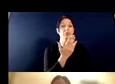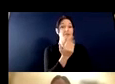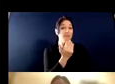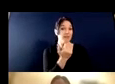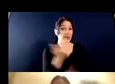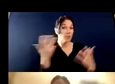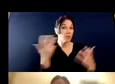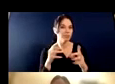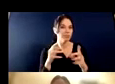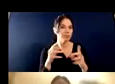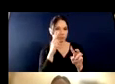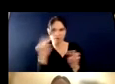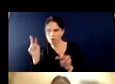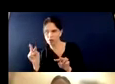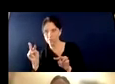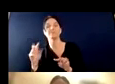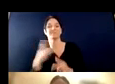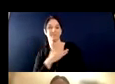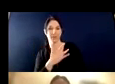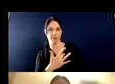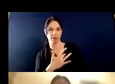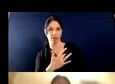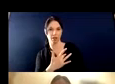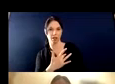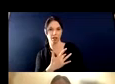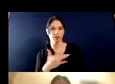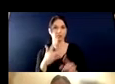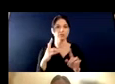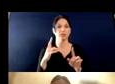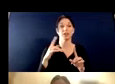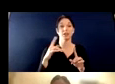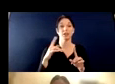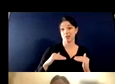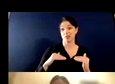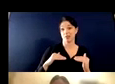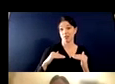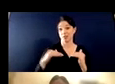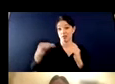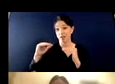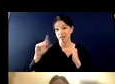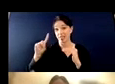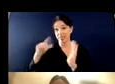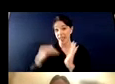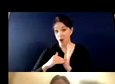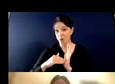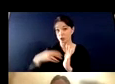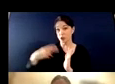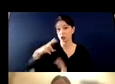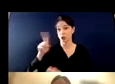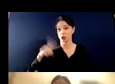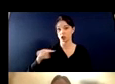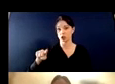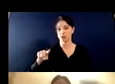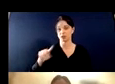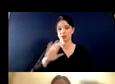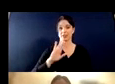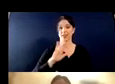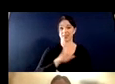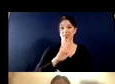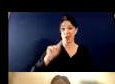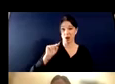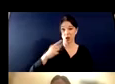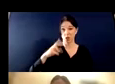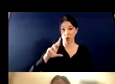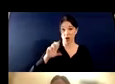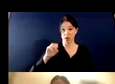typical. However, when we move to 1,000 hertz, their hearing threshold level is 40 decibels.